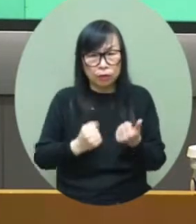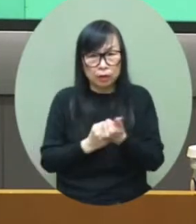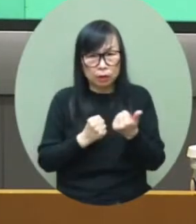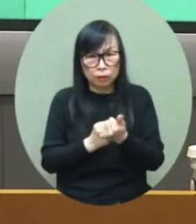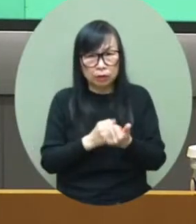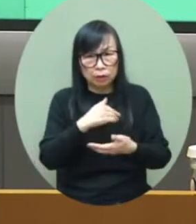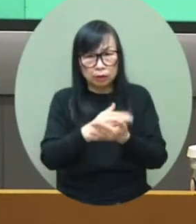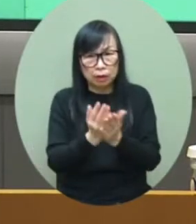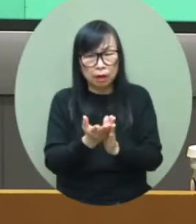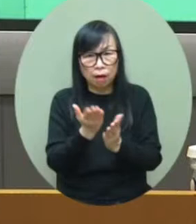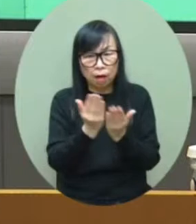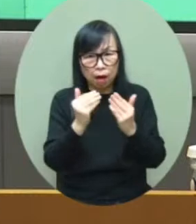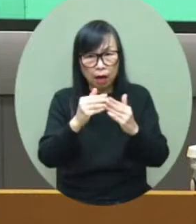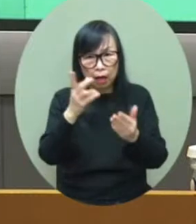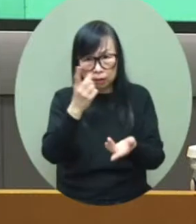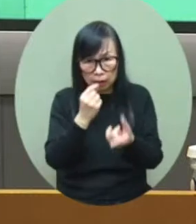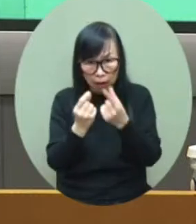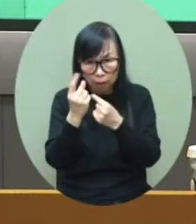to